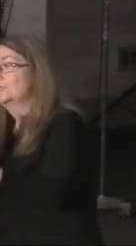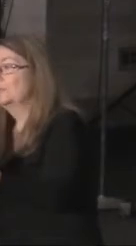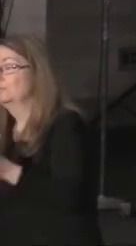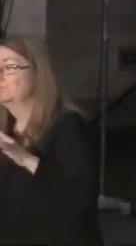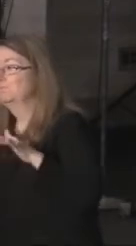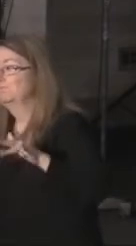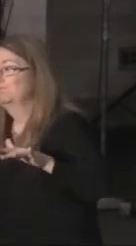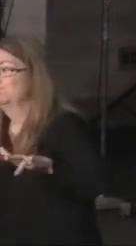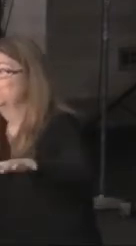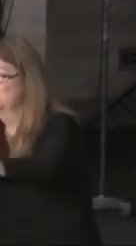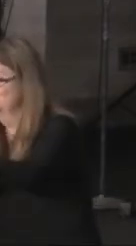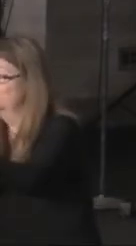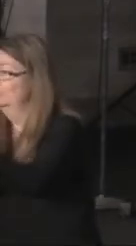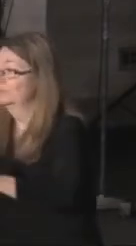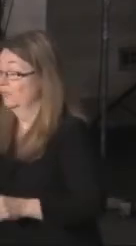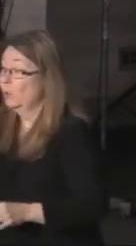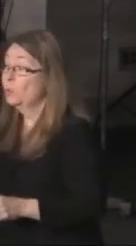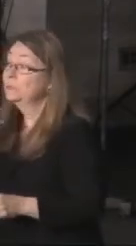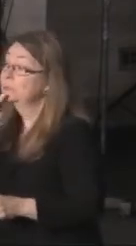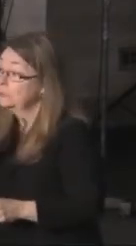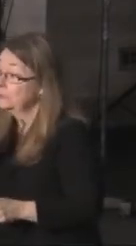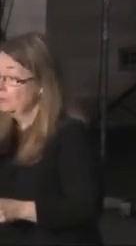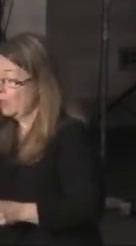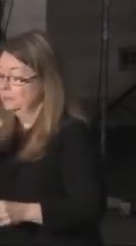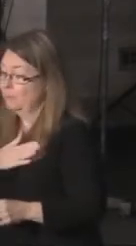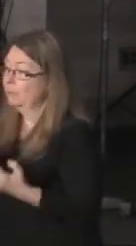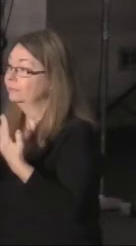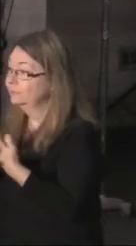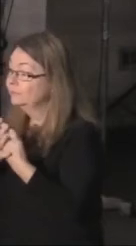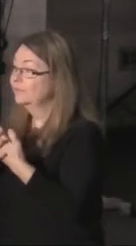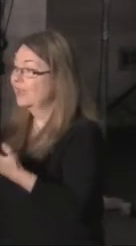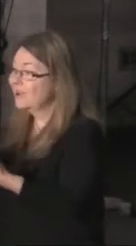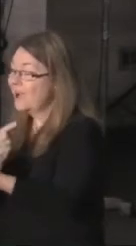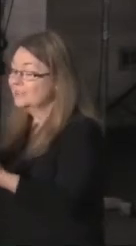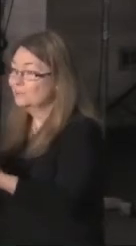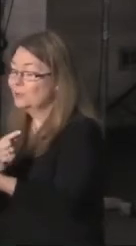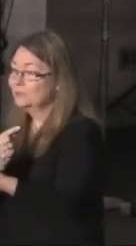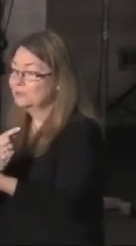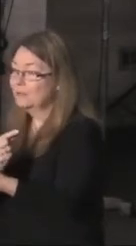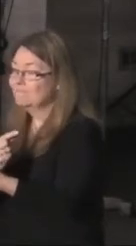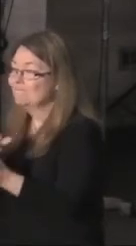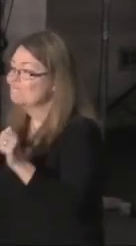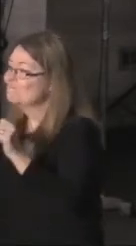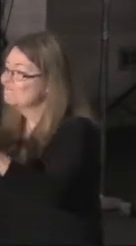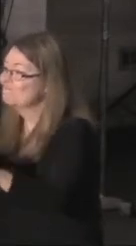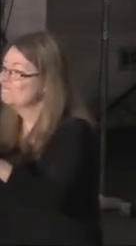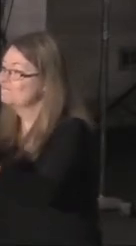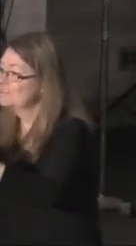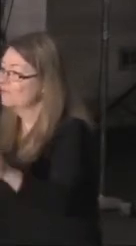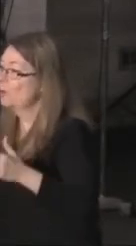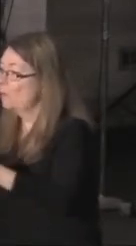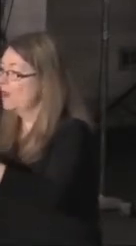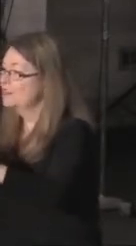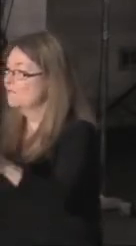goes on. In fact, as we'll see, because of my imprisonment, the gospel has actually advanced in different ways to